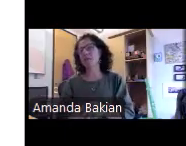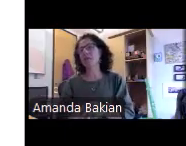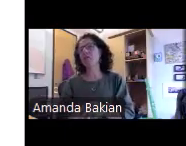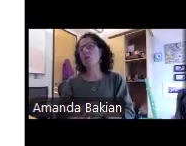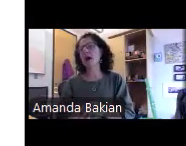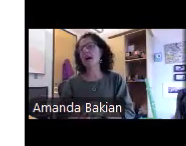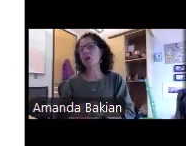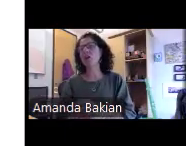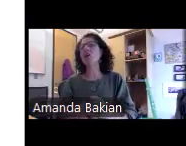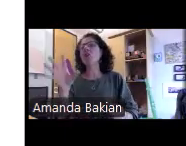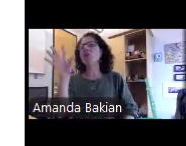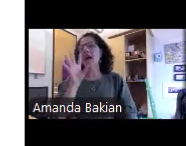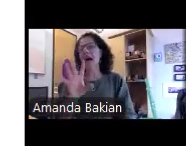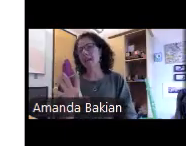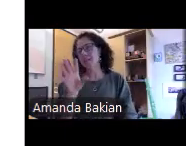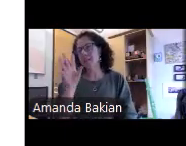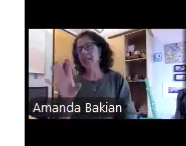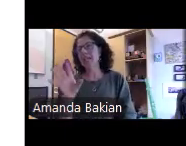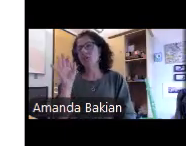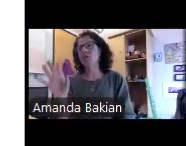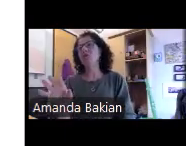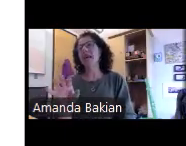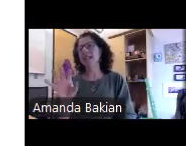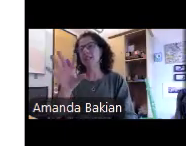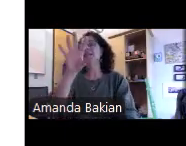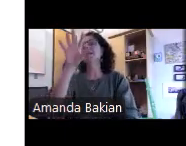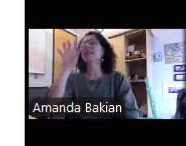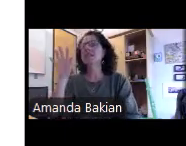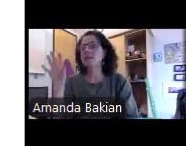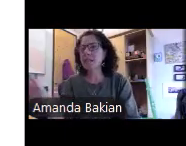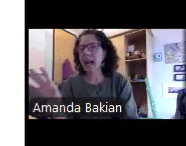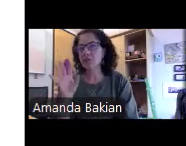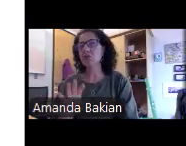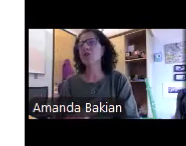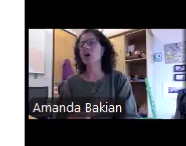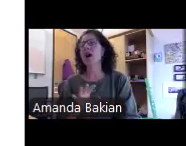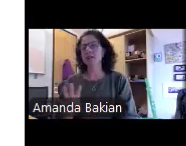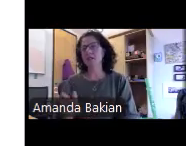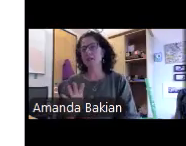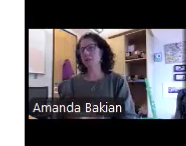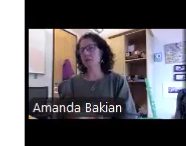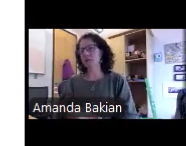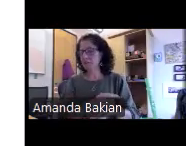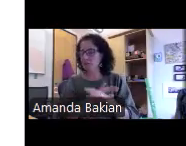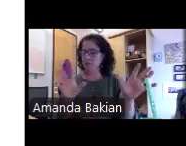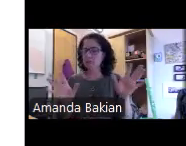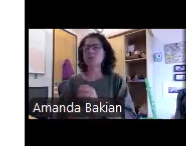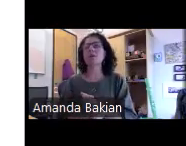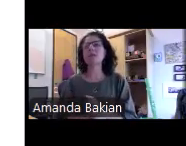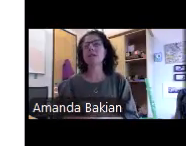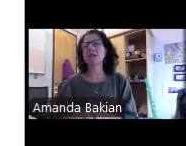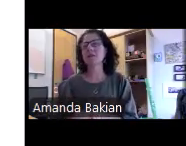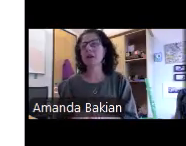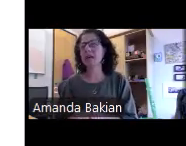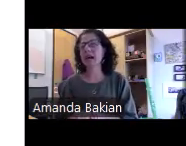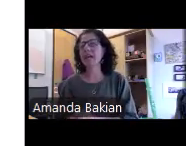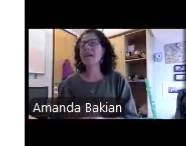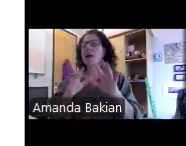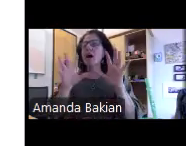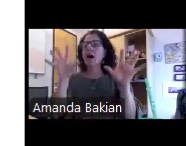study design would be required for ADDM data to reflect national autism prevalence. So I just want to